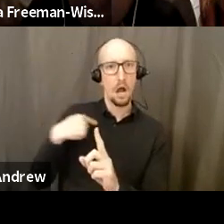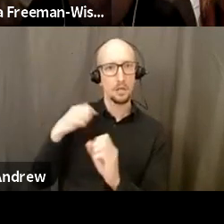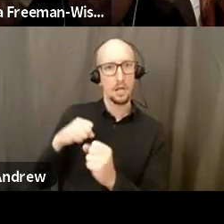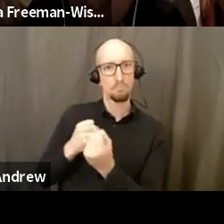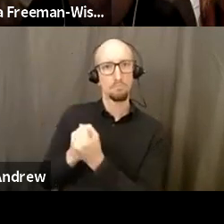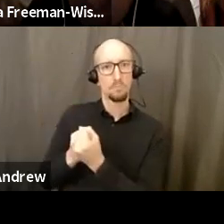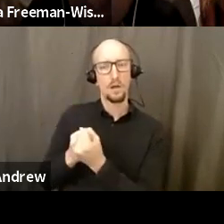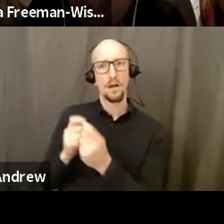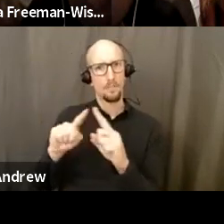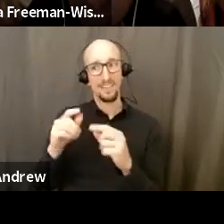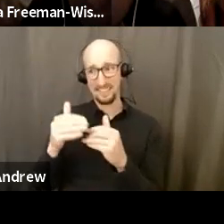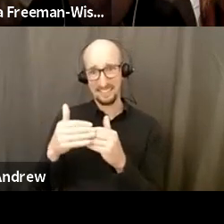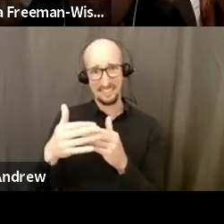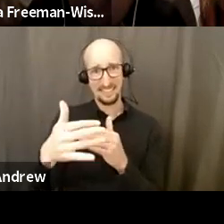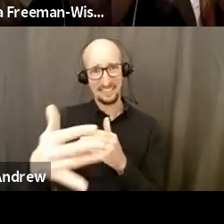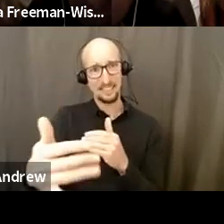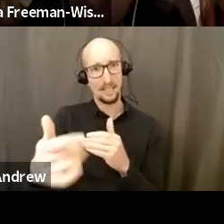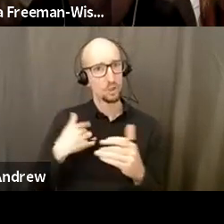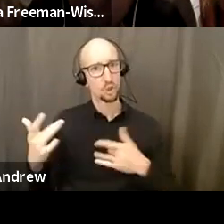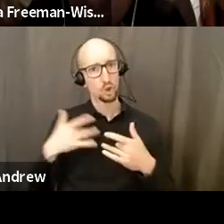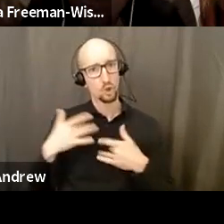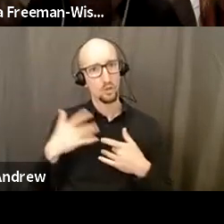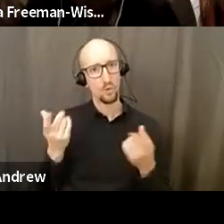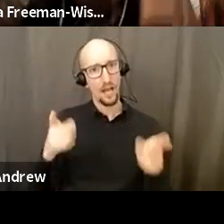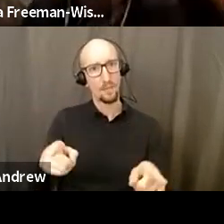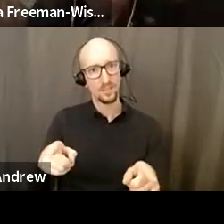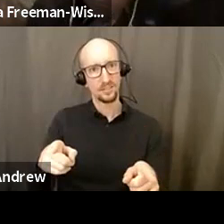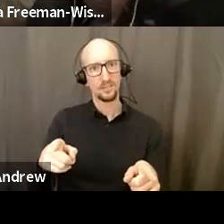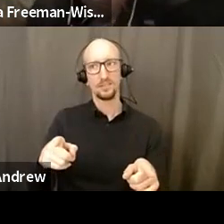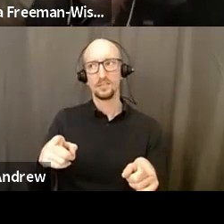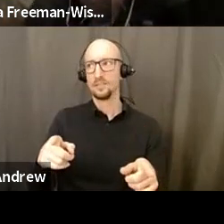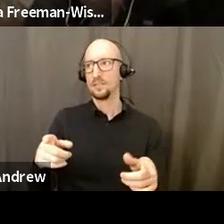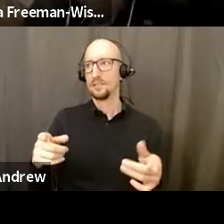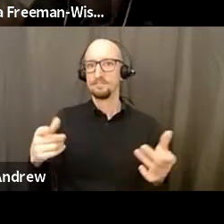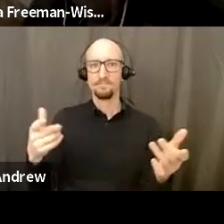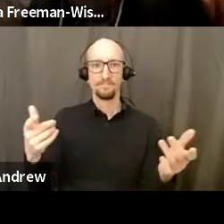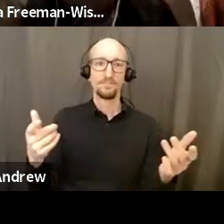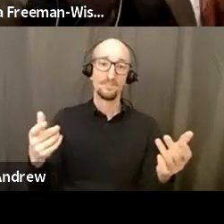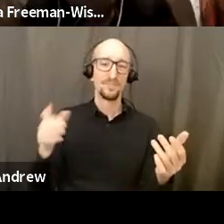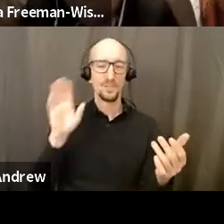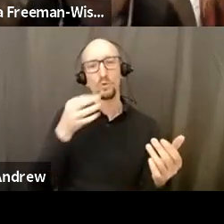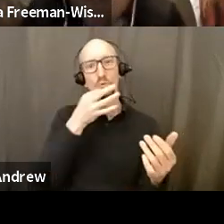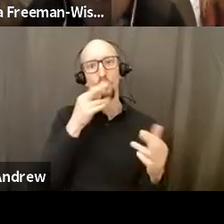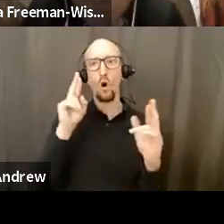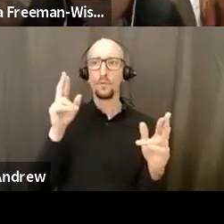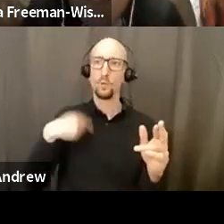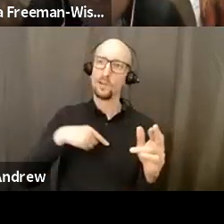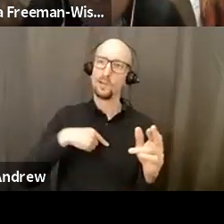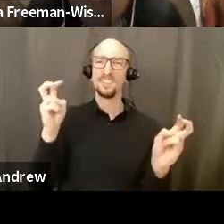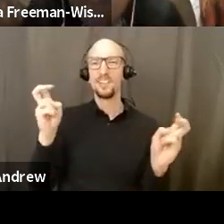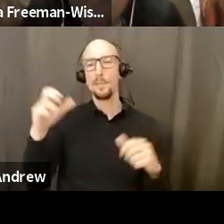about what happens down the road a piece when hopefully we're back to some semblance of